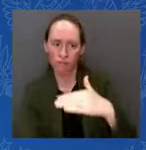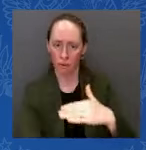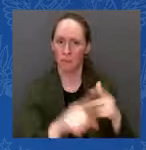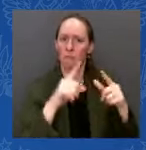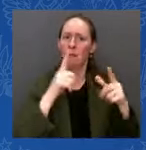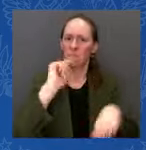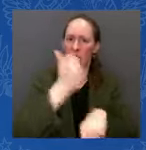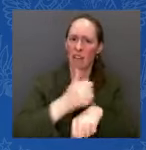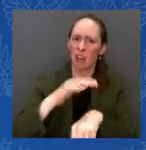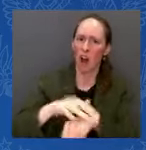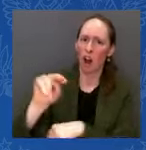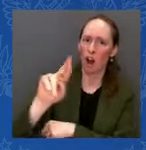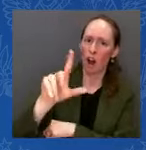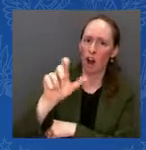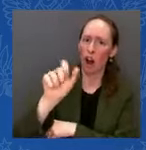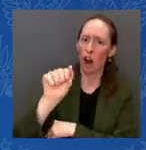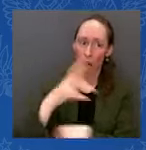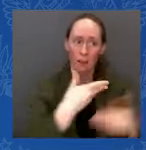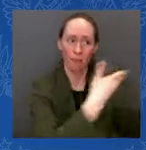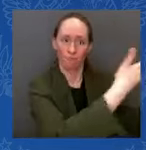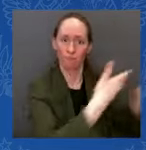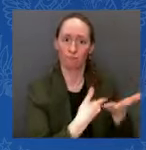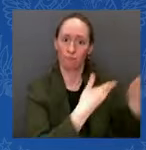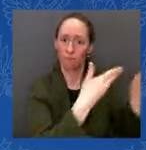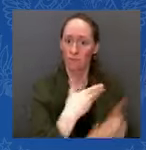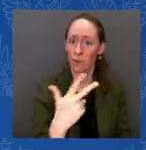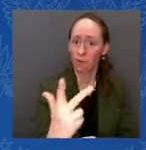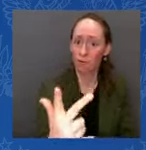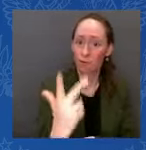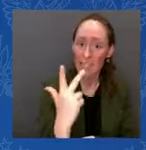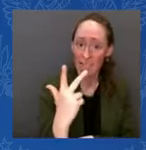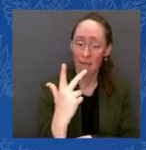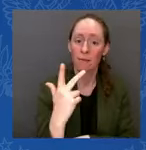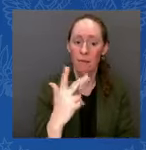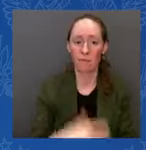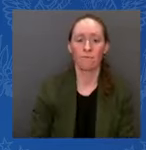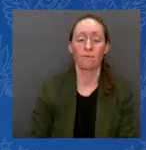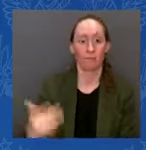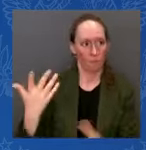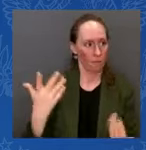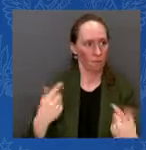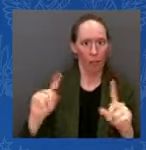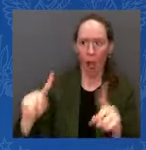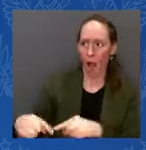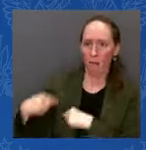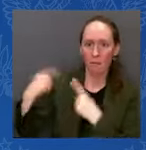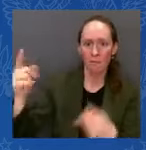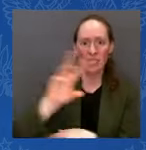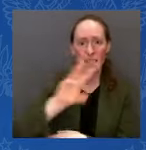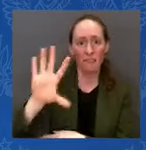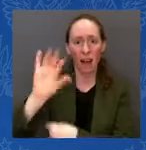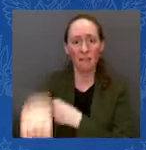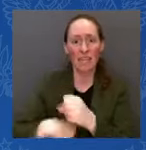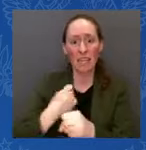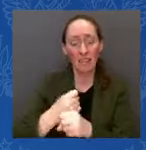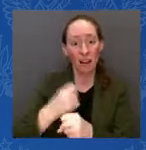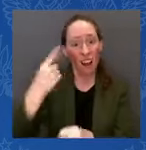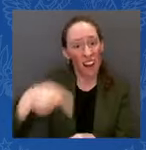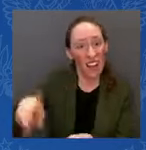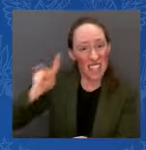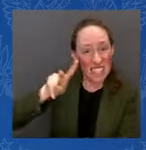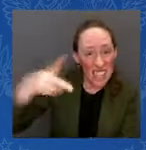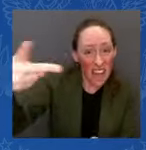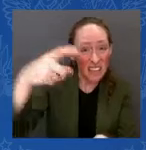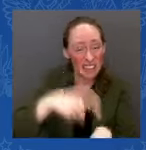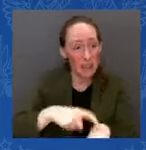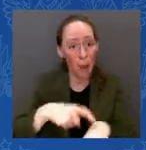65 years, and only the second time in history, that the United States has shared its nuclear